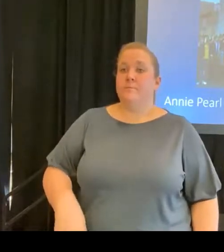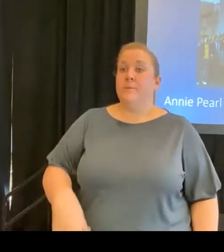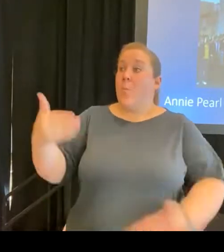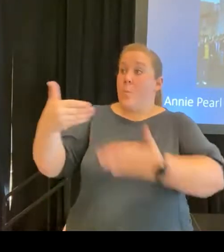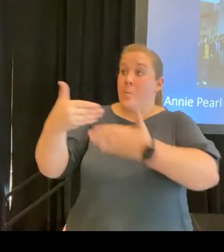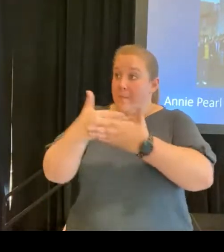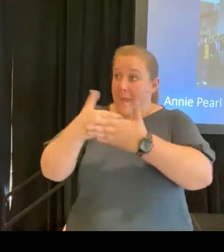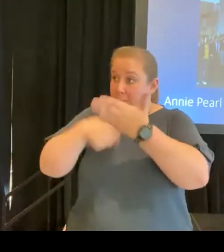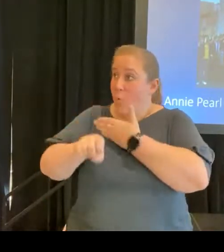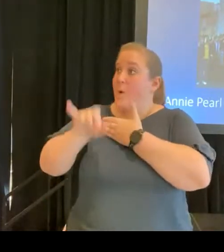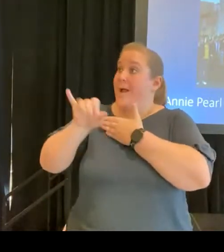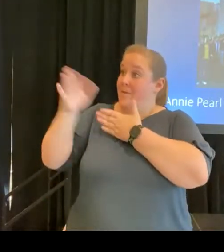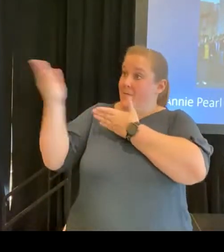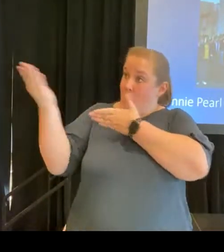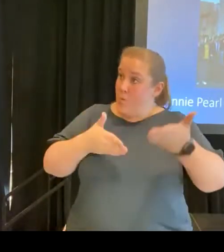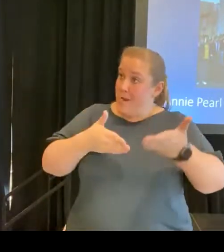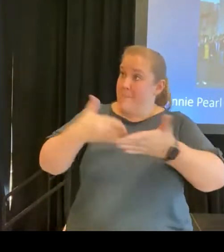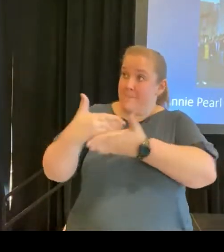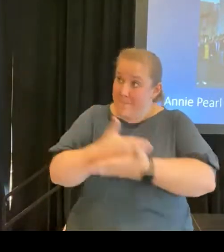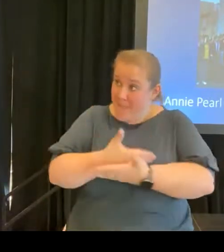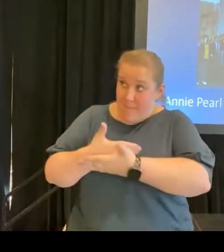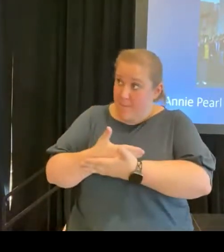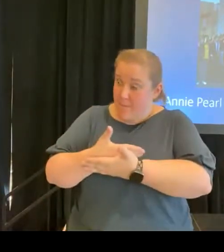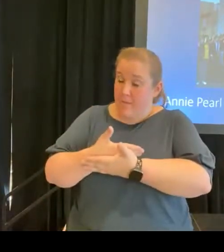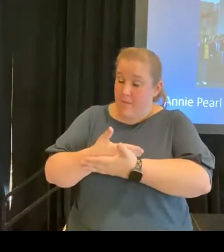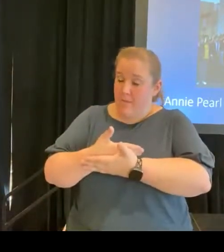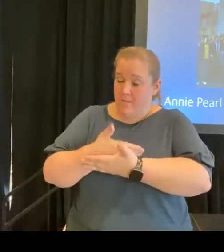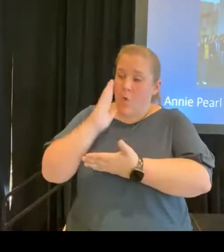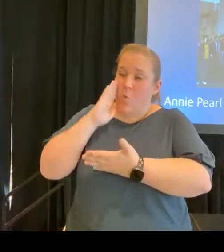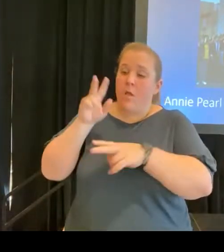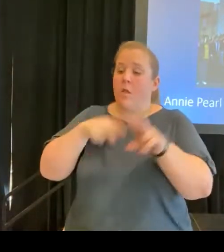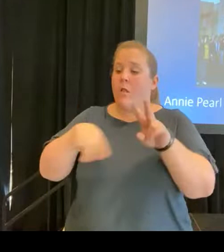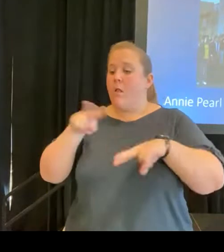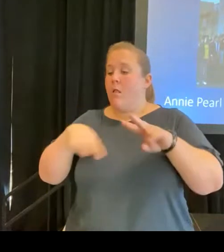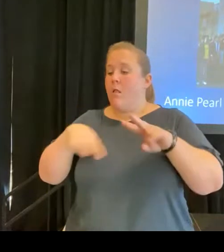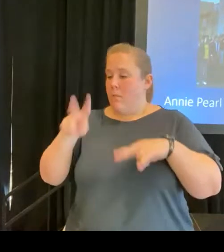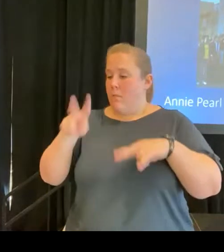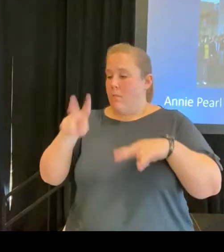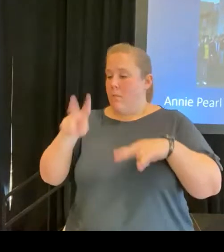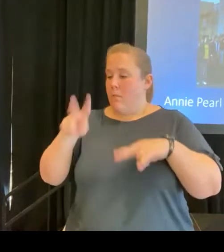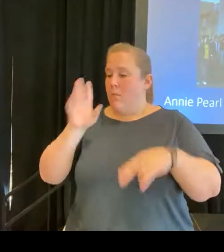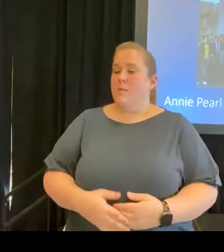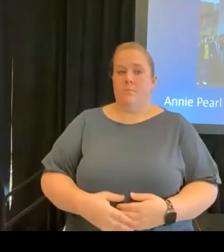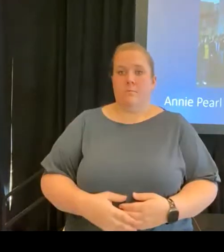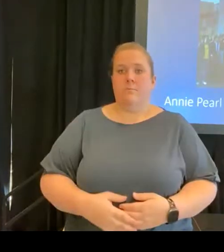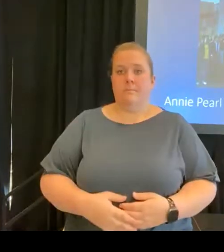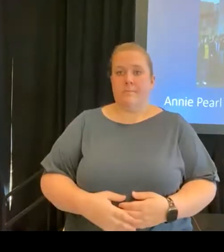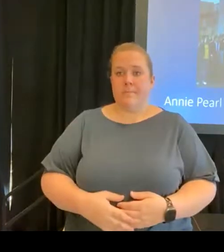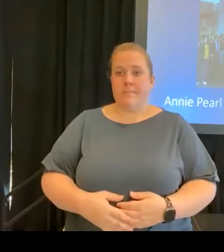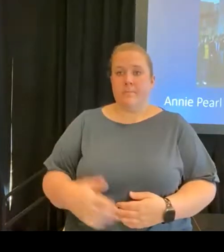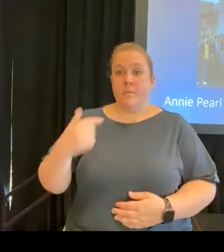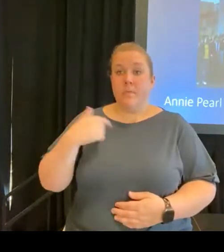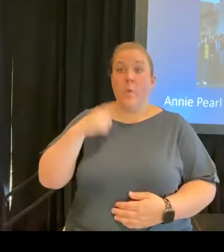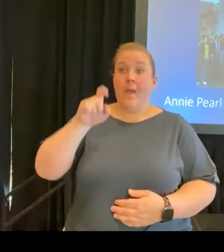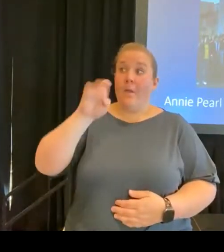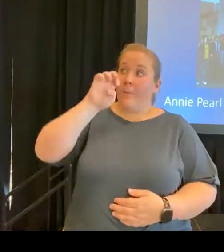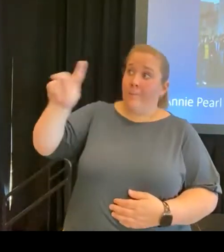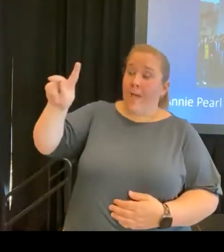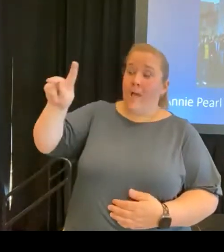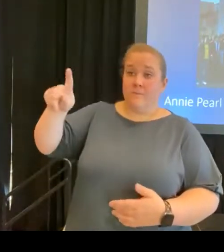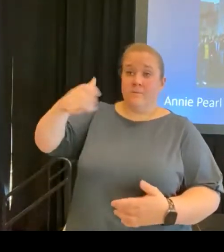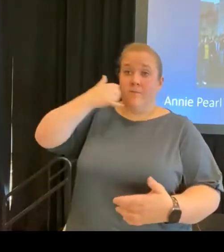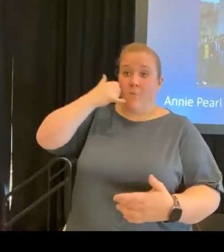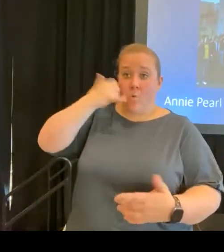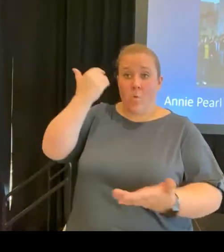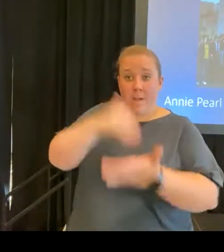baby is born, if you bring the baby, we'll look at the baby. Well, I had to go back to the